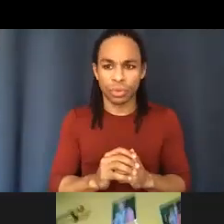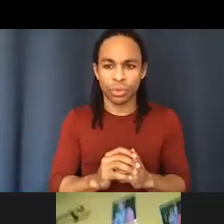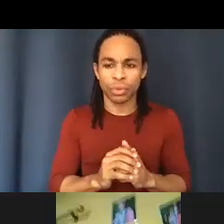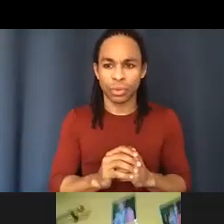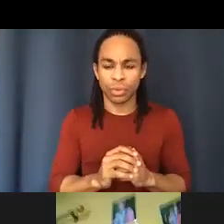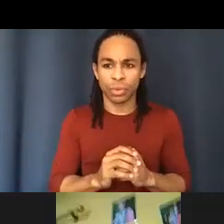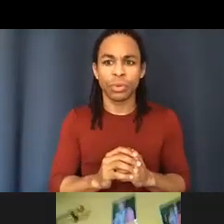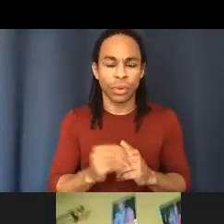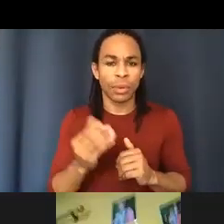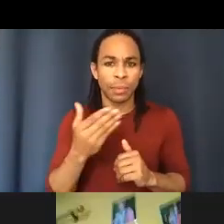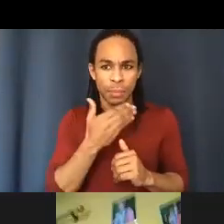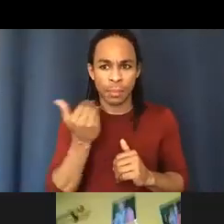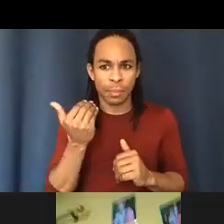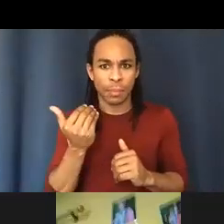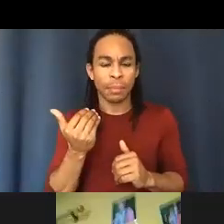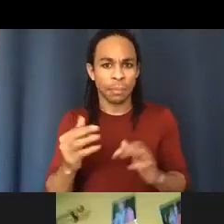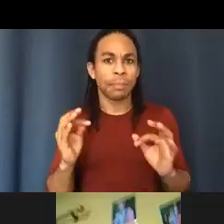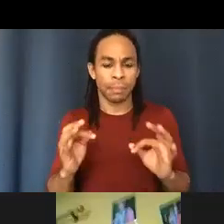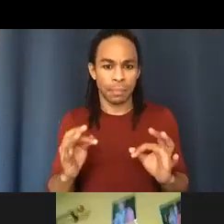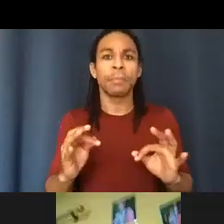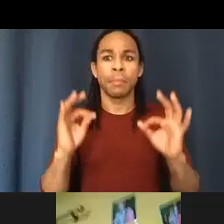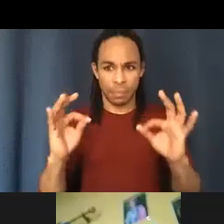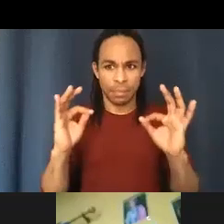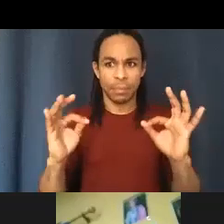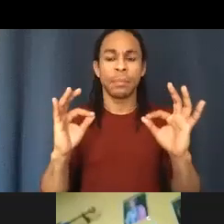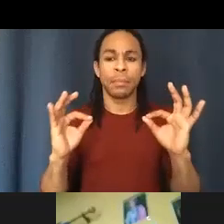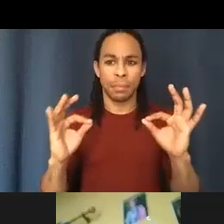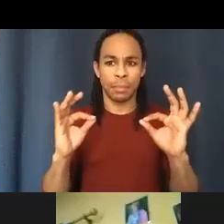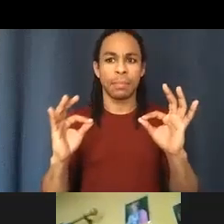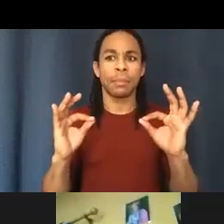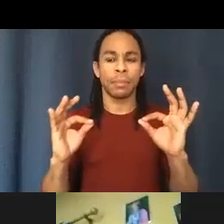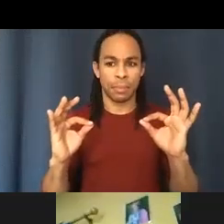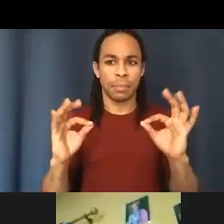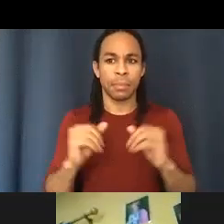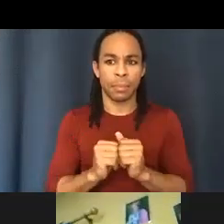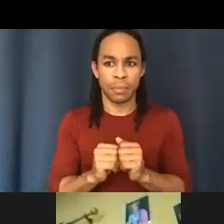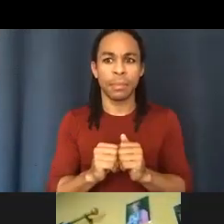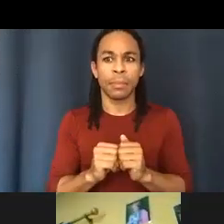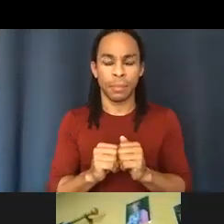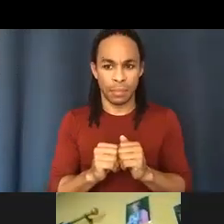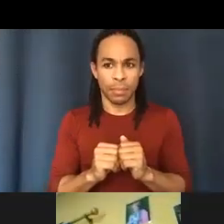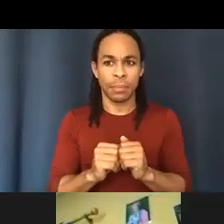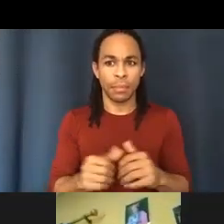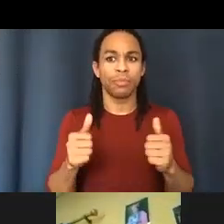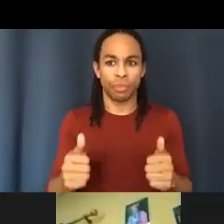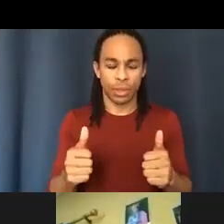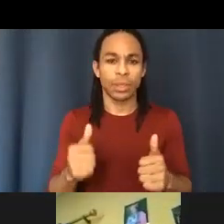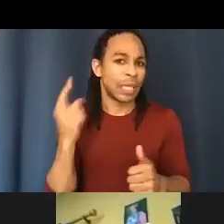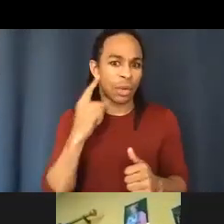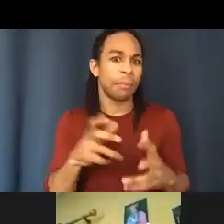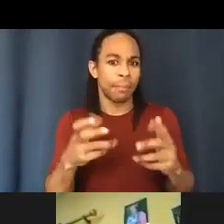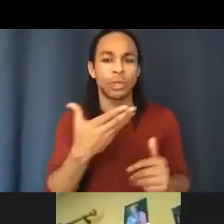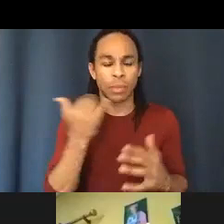Okay. Is this better? Is this better? Can you see? Yes. Thank you. Okay. All right.